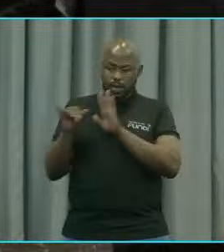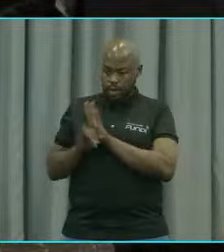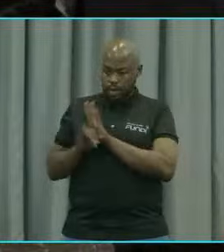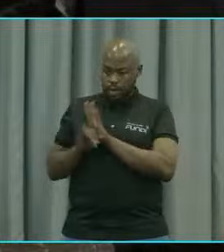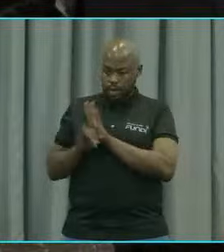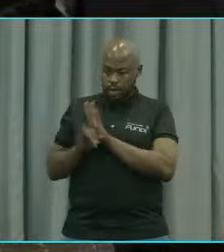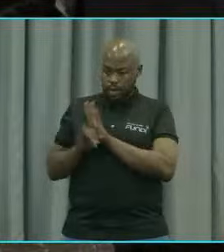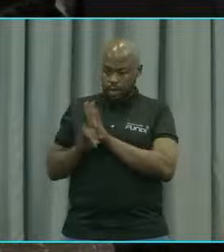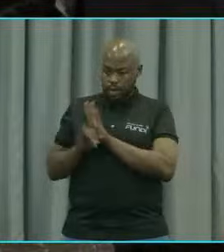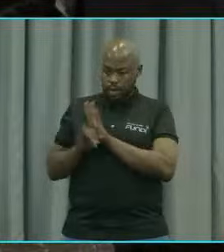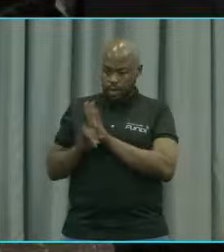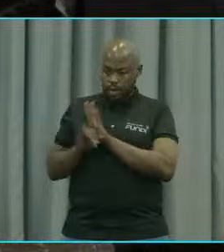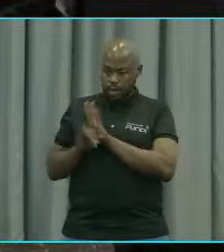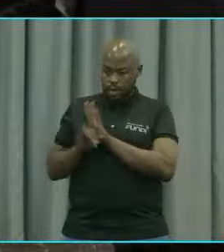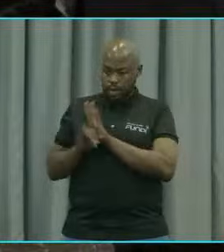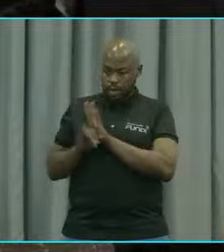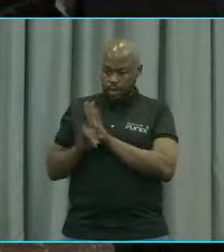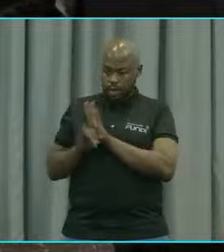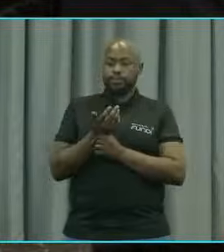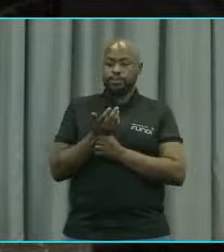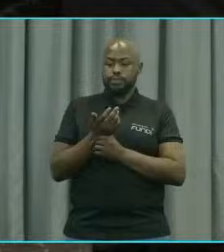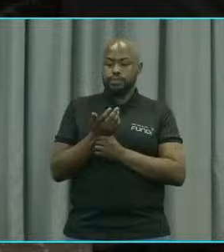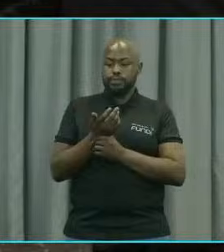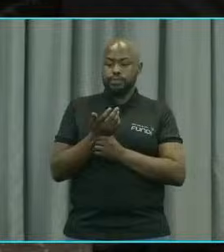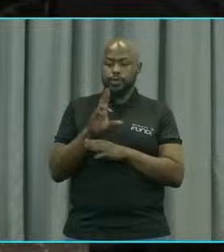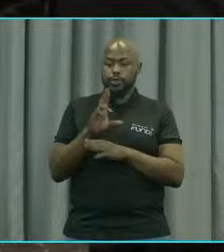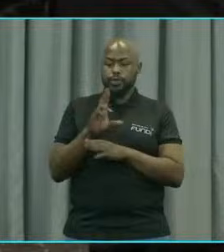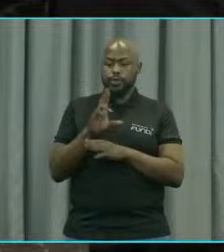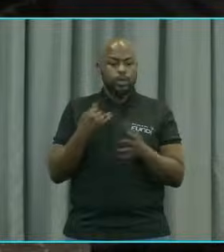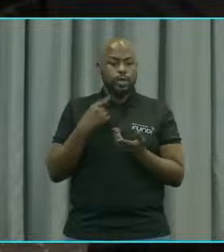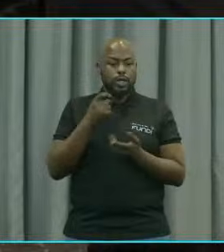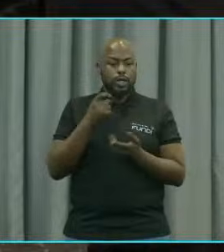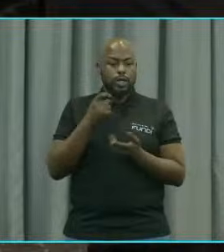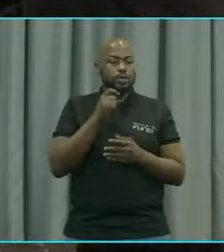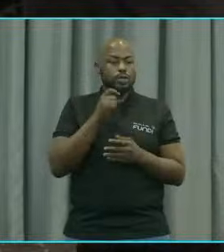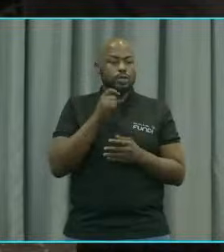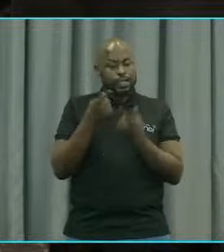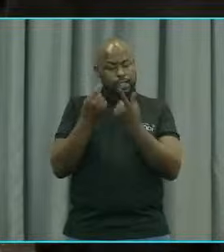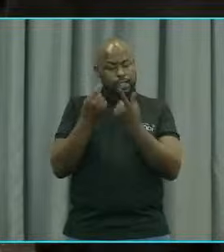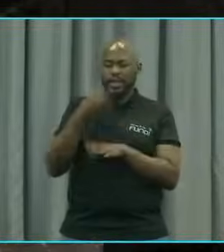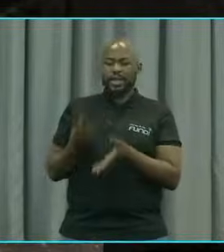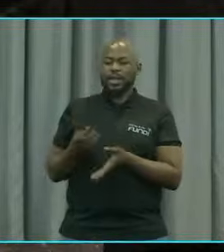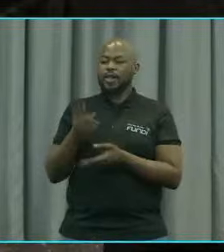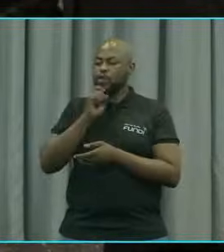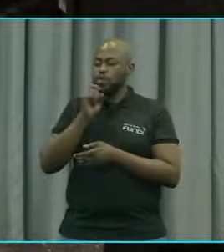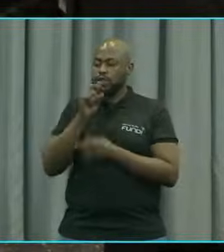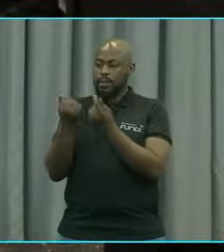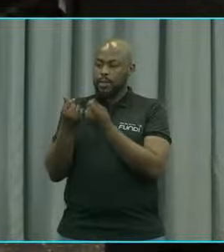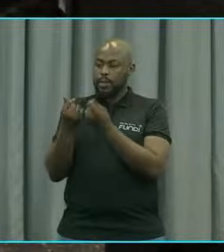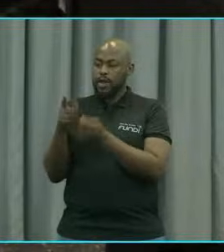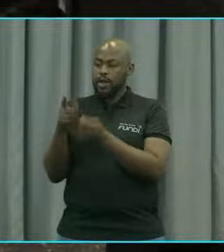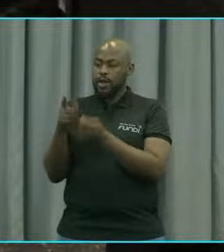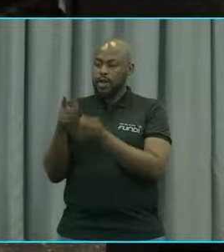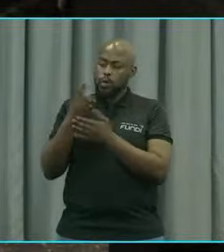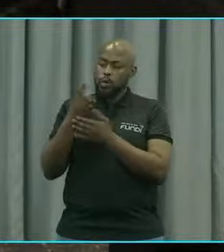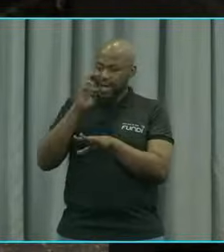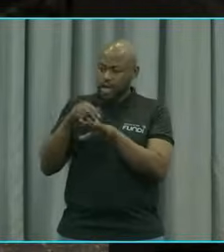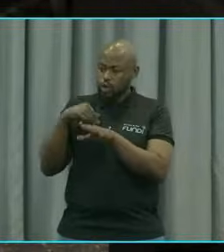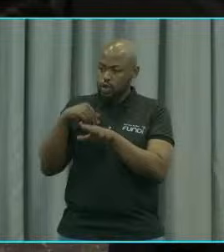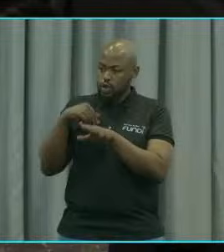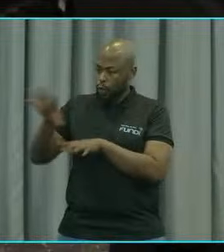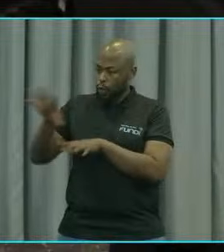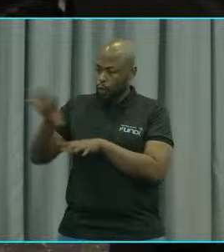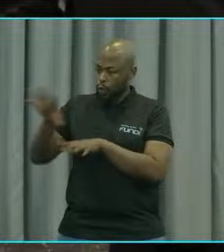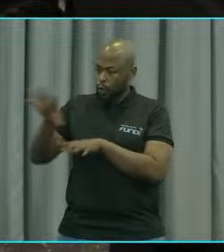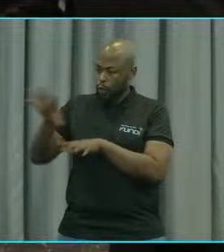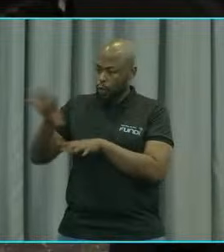used with regard to actually education. It is not gone, and this is the amount of millions of rands. And you need to confess that funding actually that is required